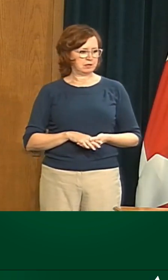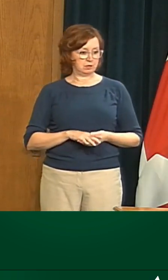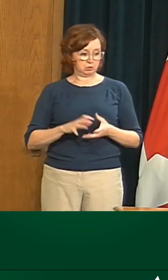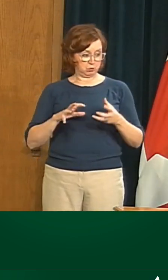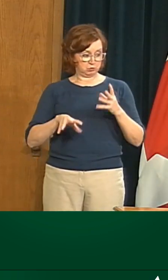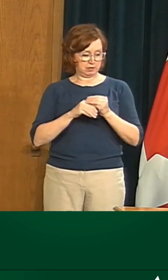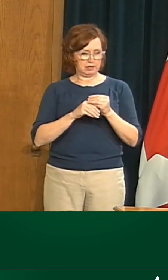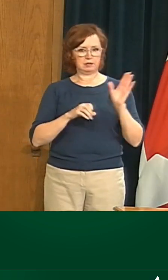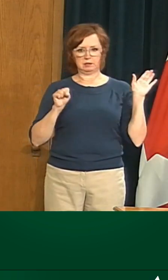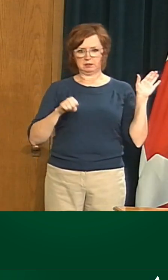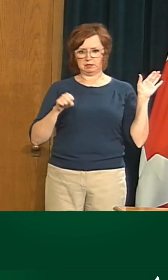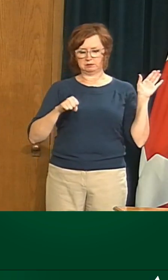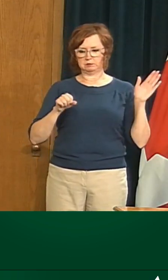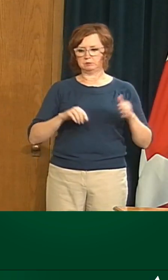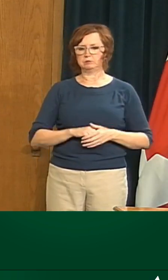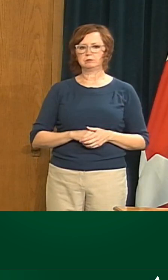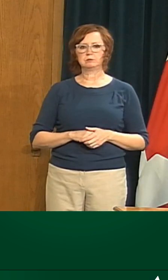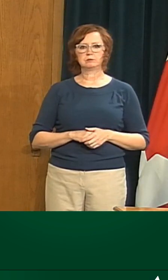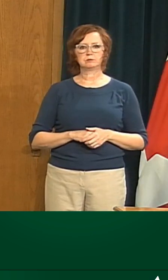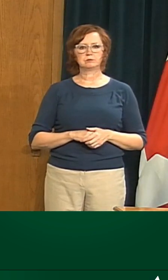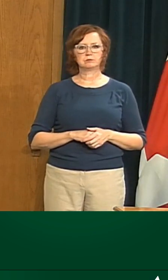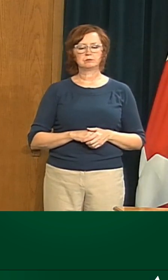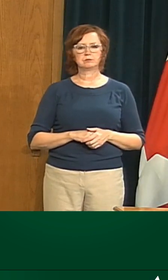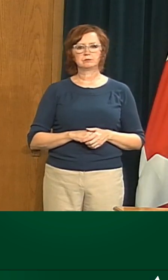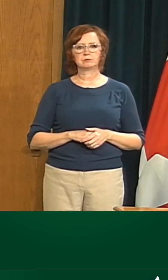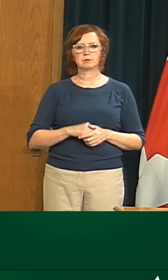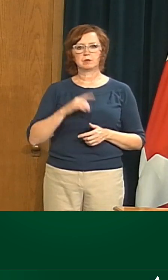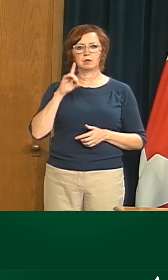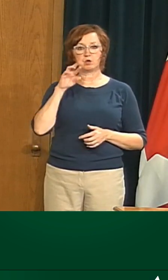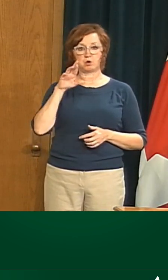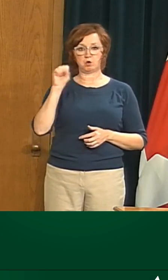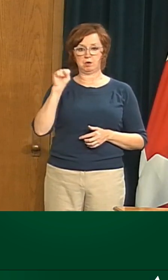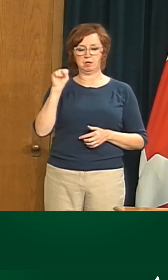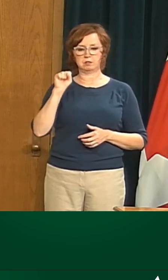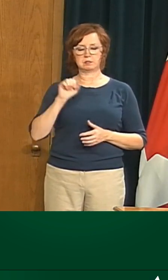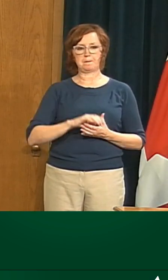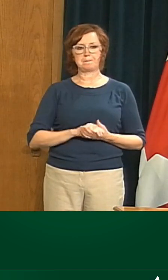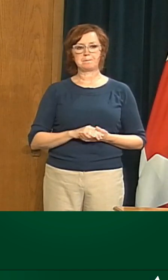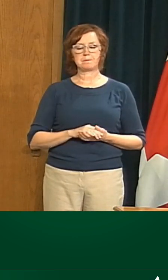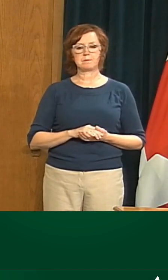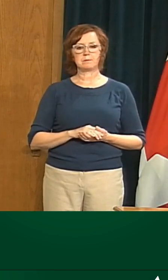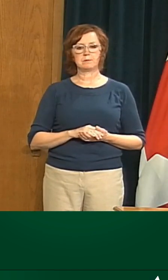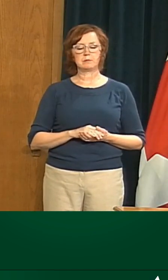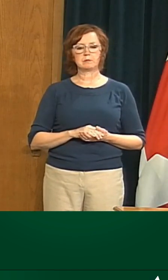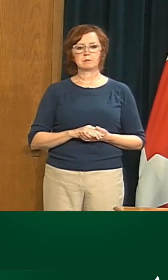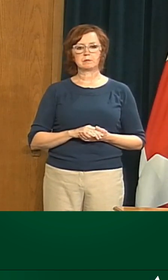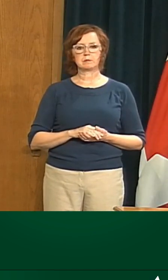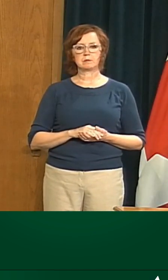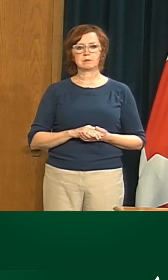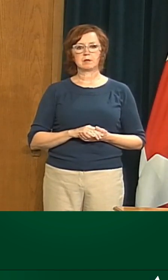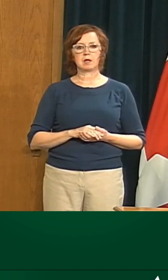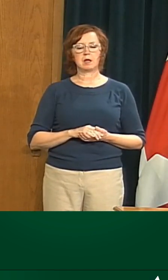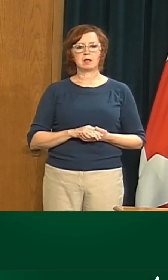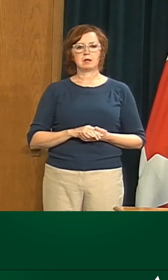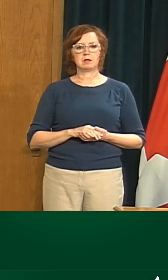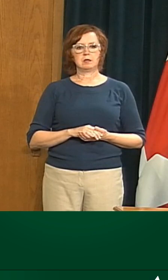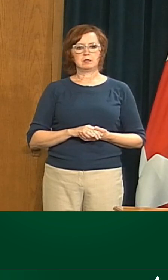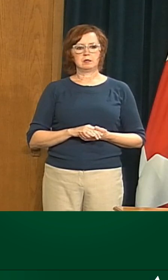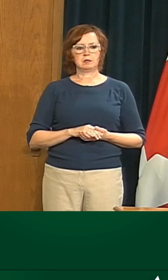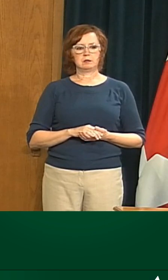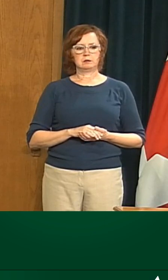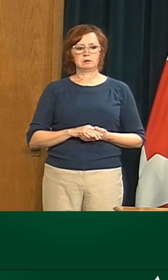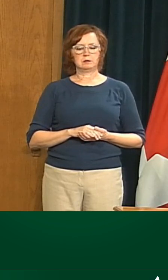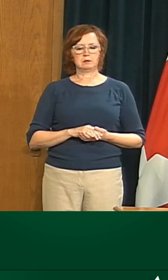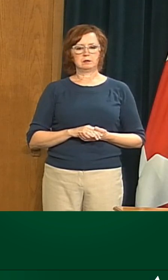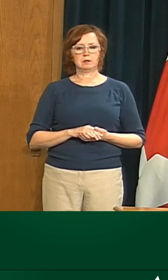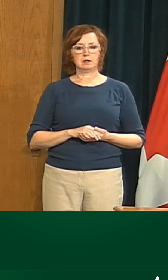to add to that? Yeah, so I think I'd like to reemphasize that if we had continued as business as usual, we